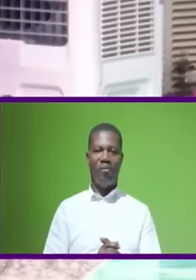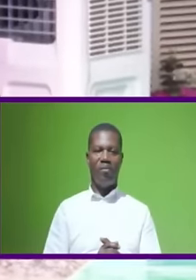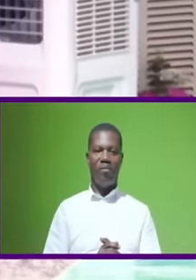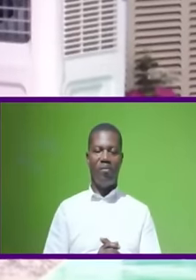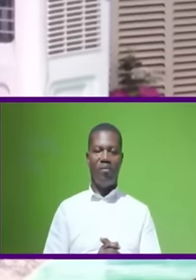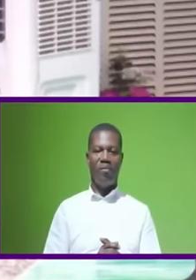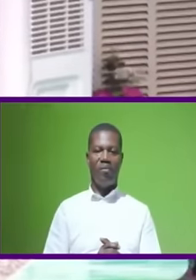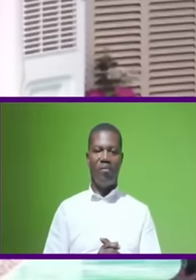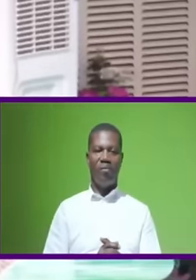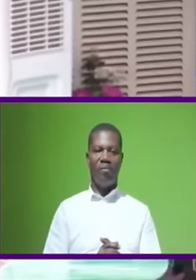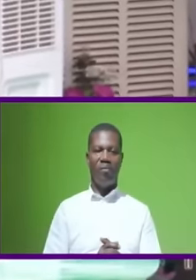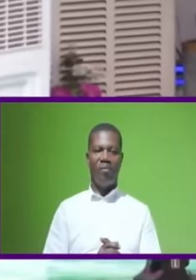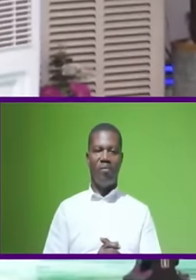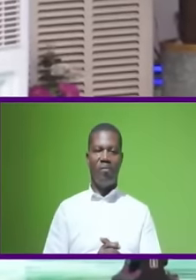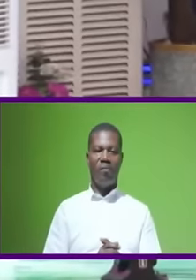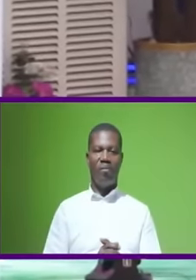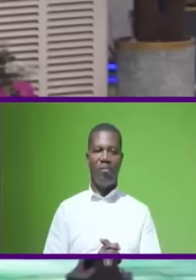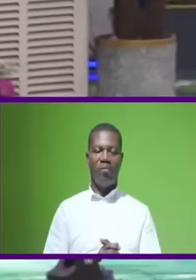Sir,